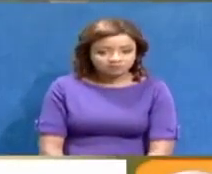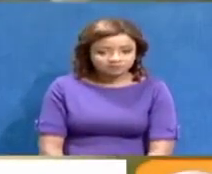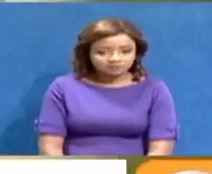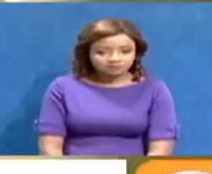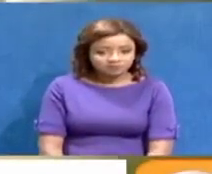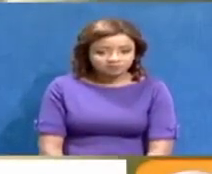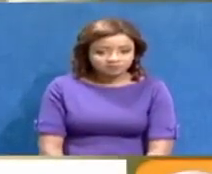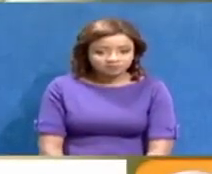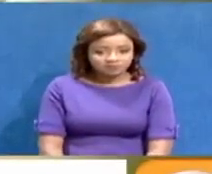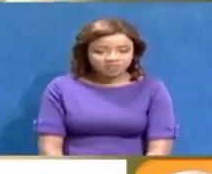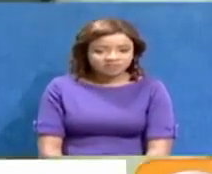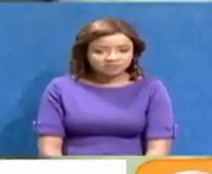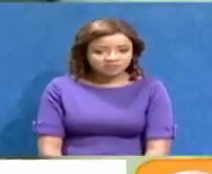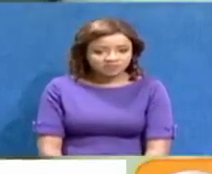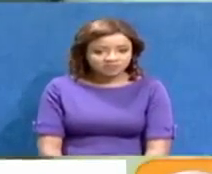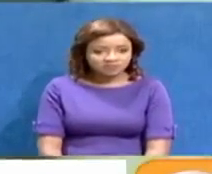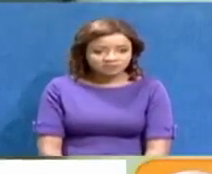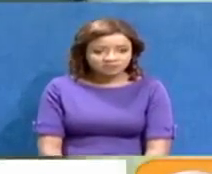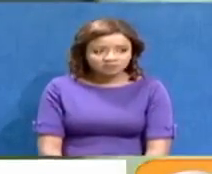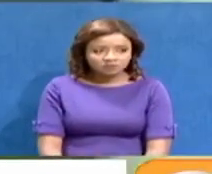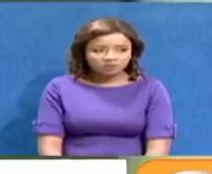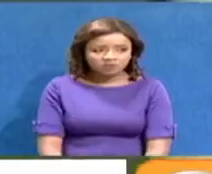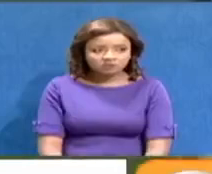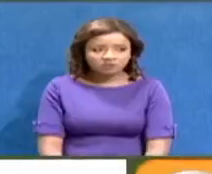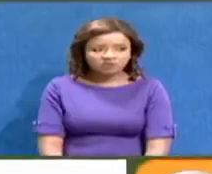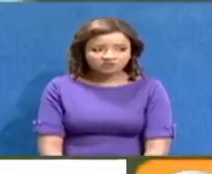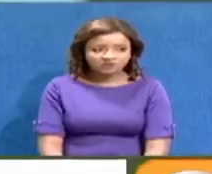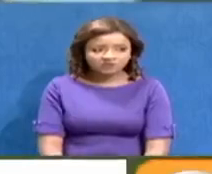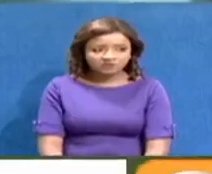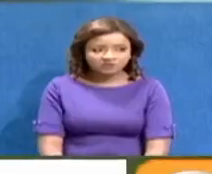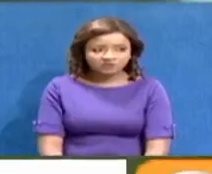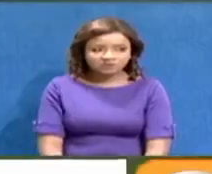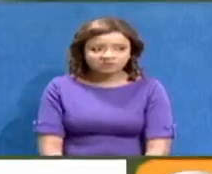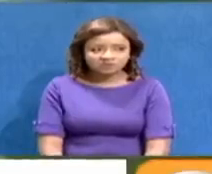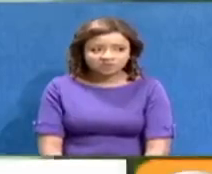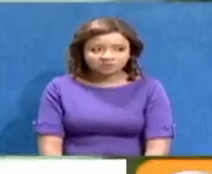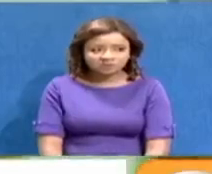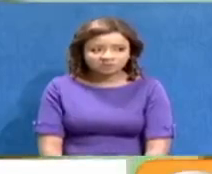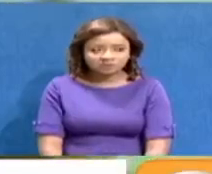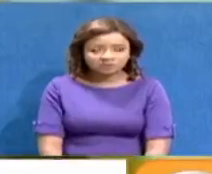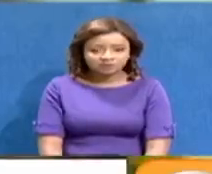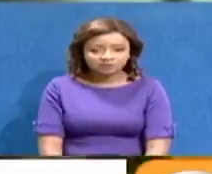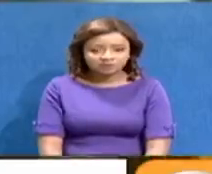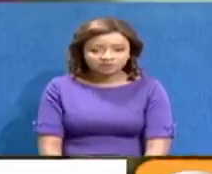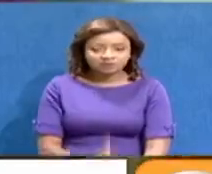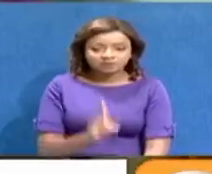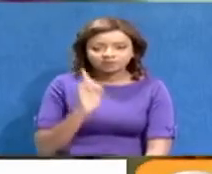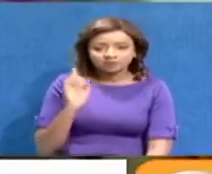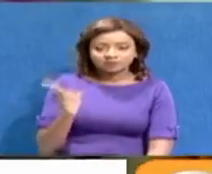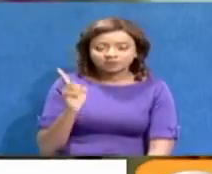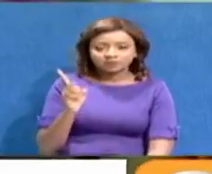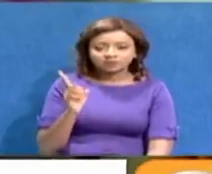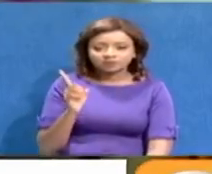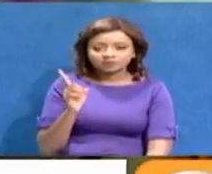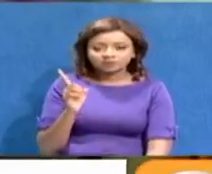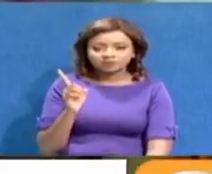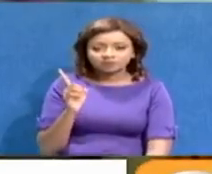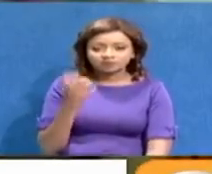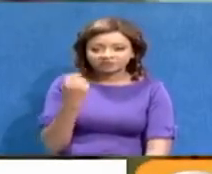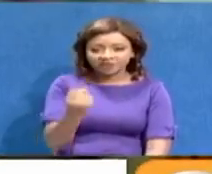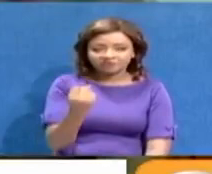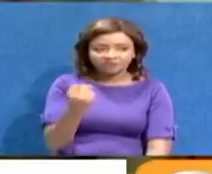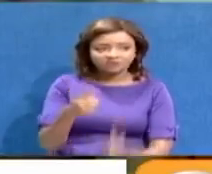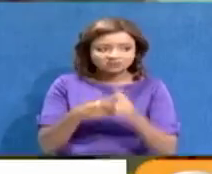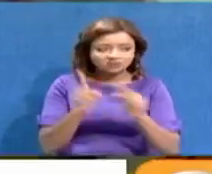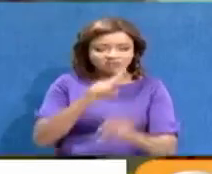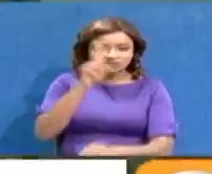There is a deafening silence at this room inside the Kenyatta National Hospital as 5 candidates began their exams